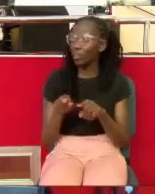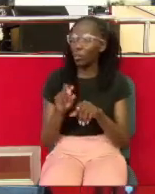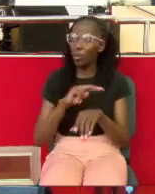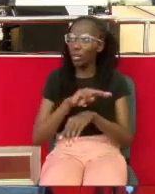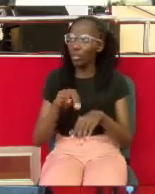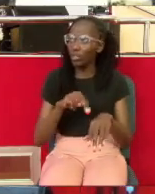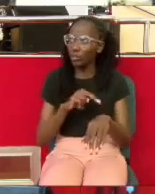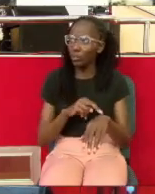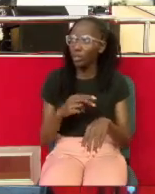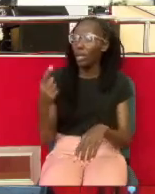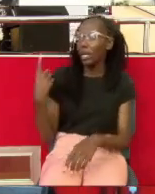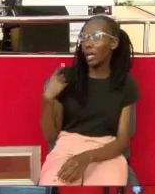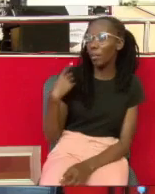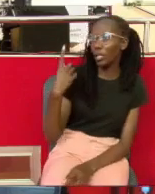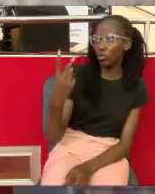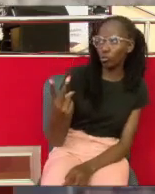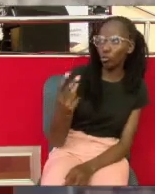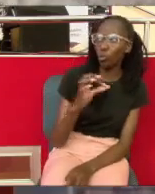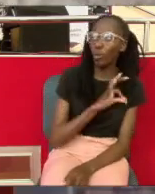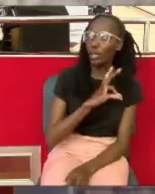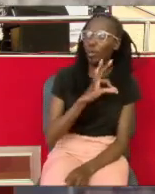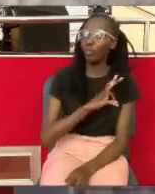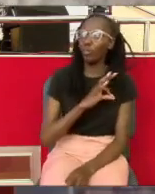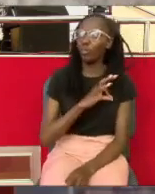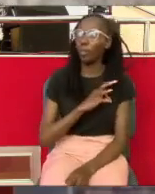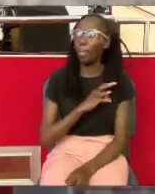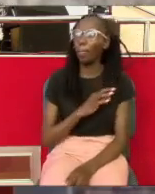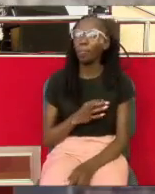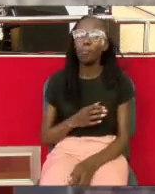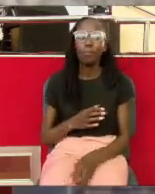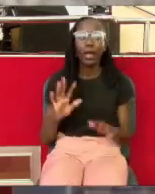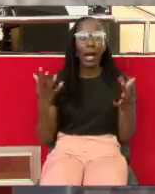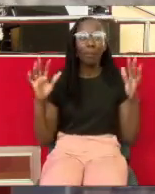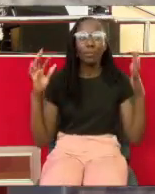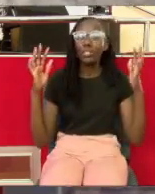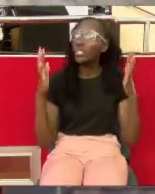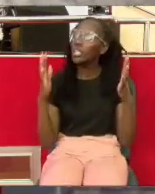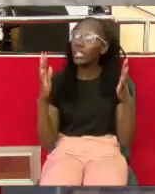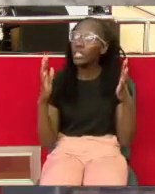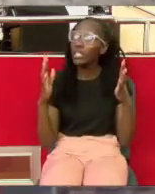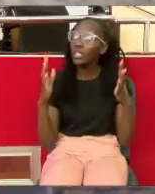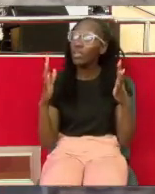The second benefit is appreciate God's sovereignty.